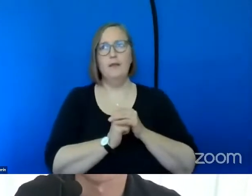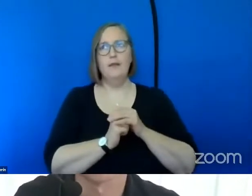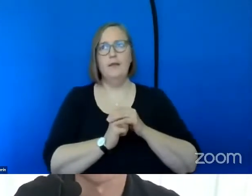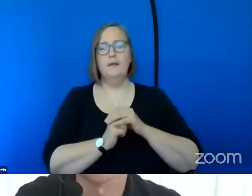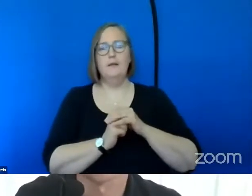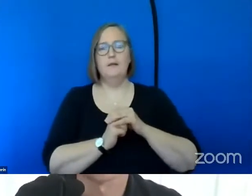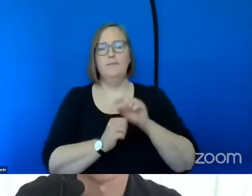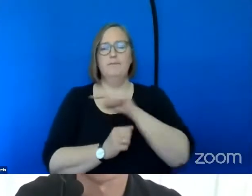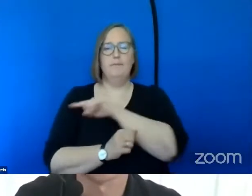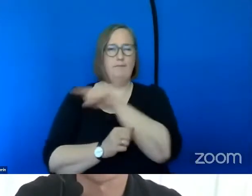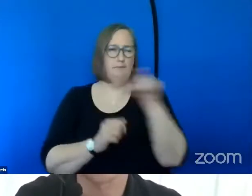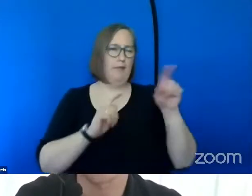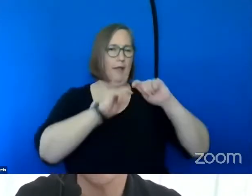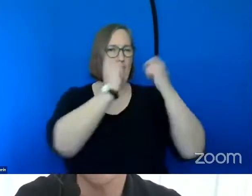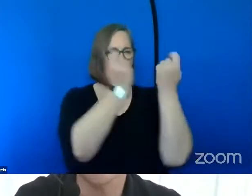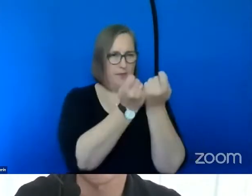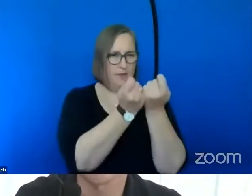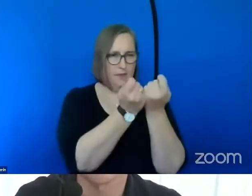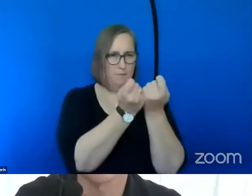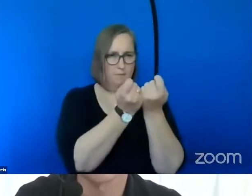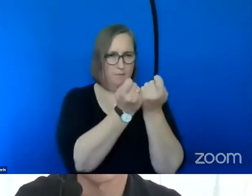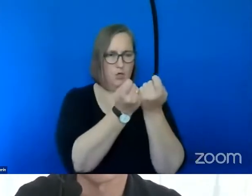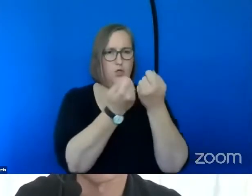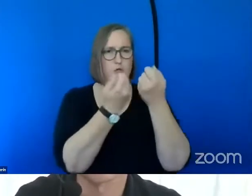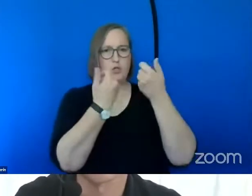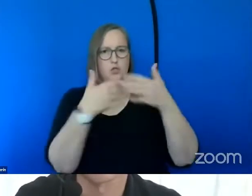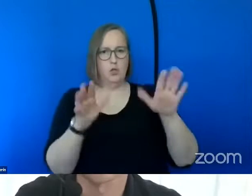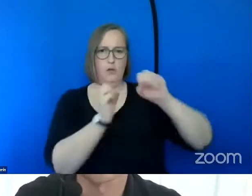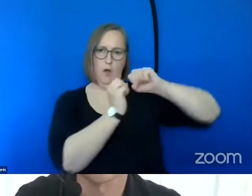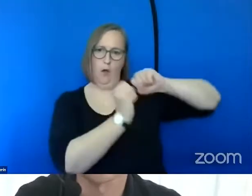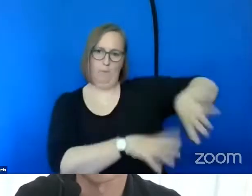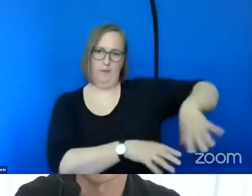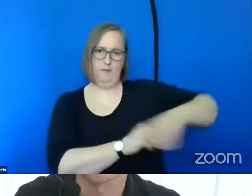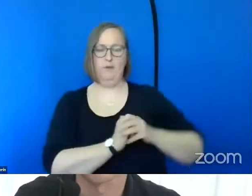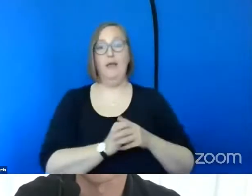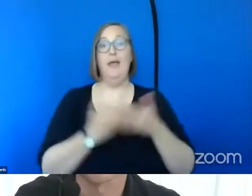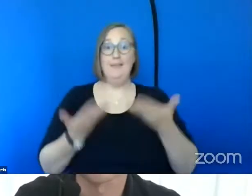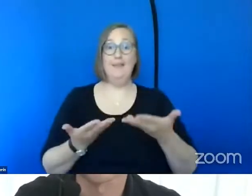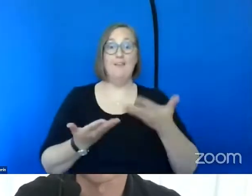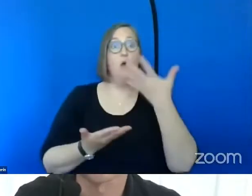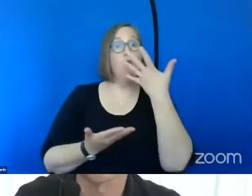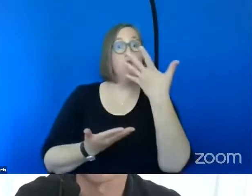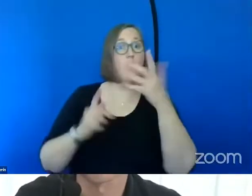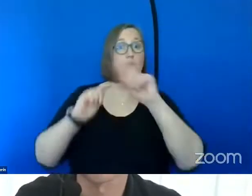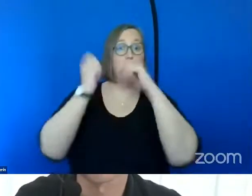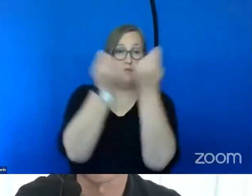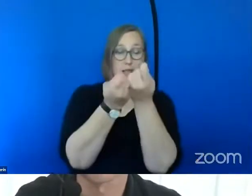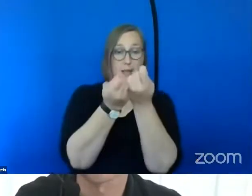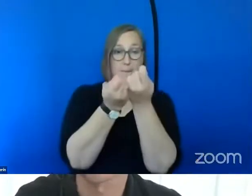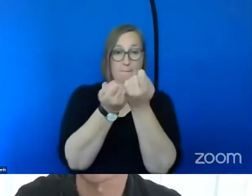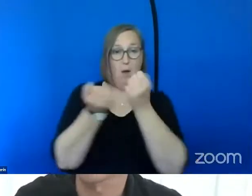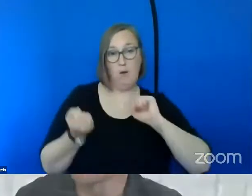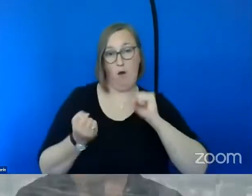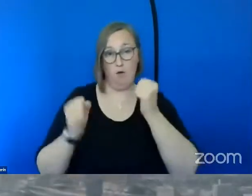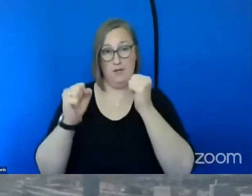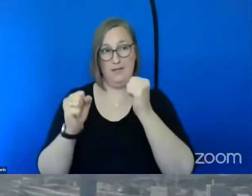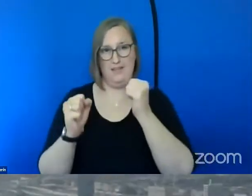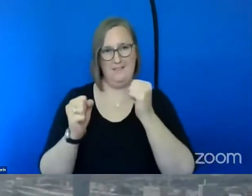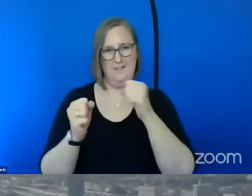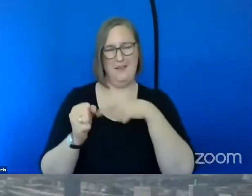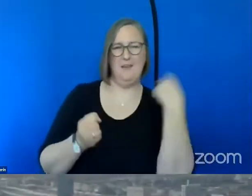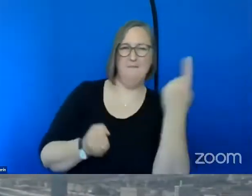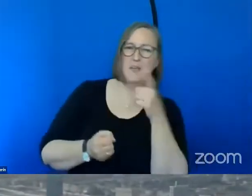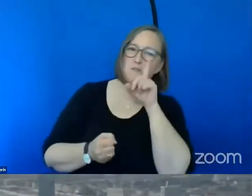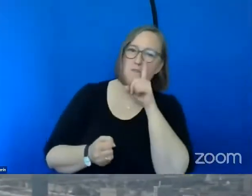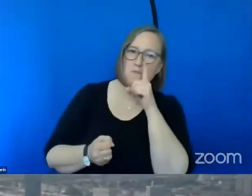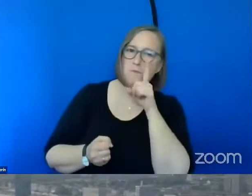a very closely contested competition. Now, we are at the mothership, the home base of that CYBATHLON here